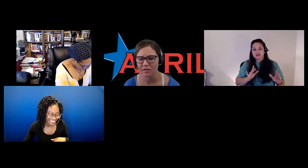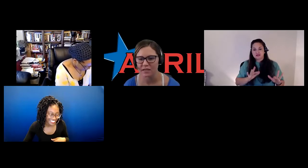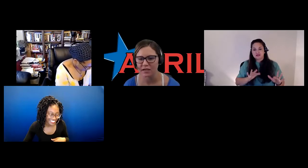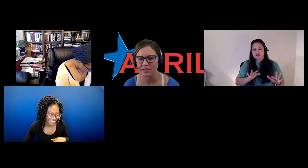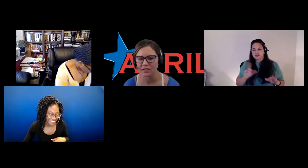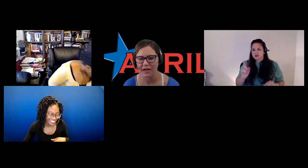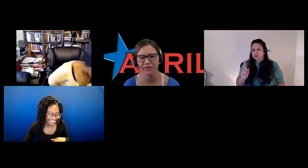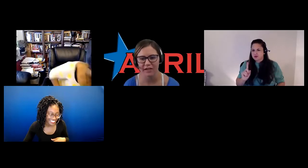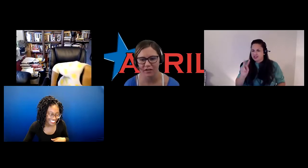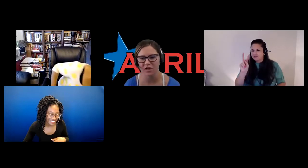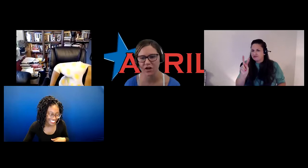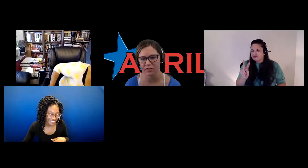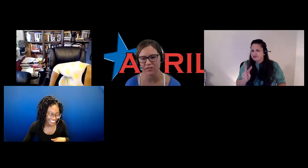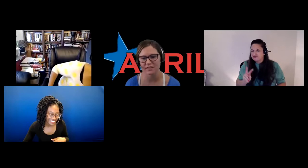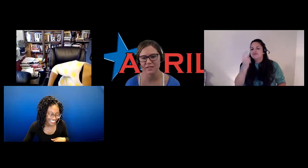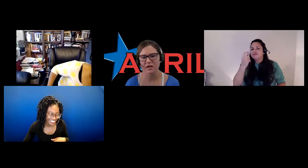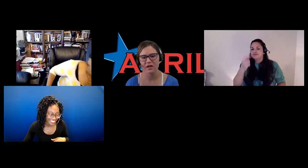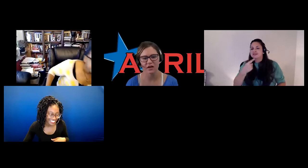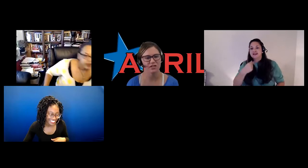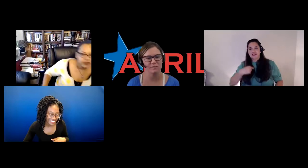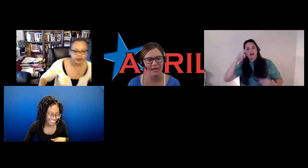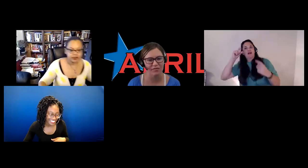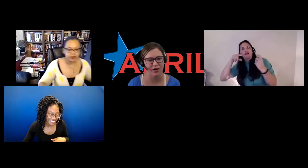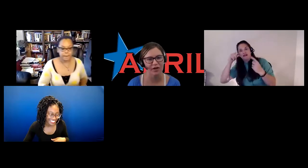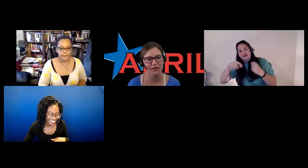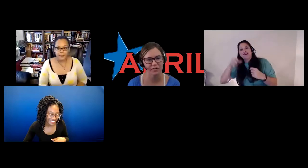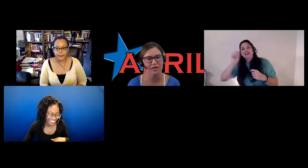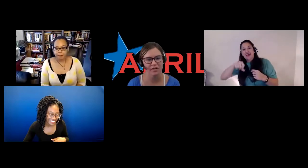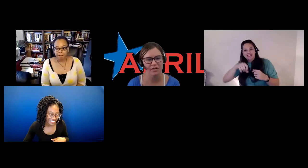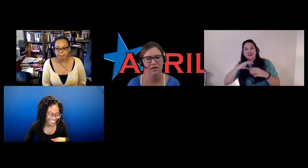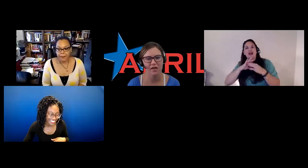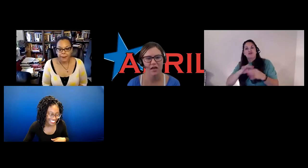where was it at? I can relate to all of this conscious behavior.